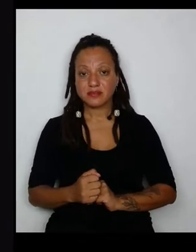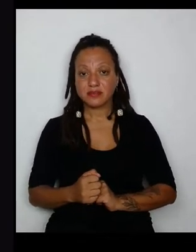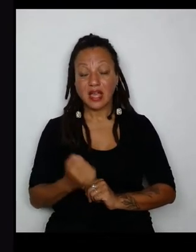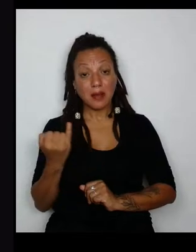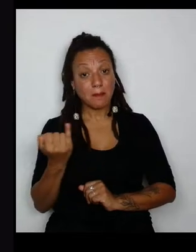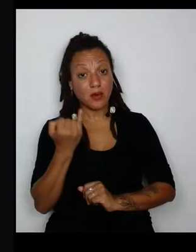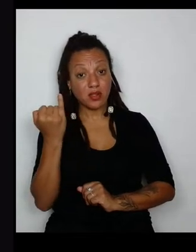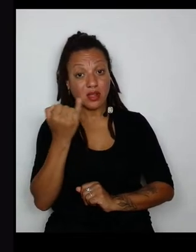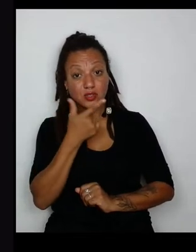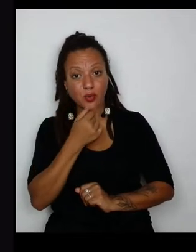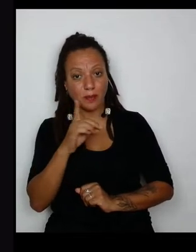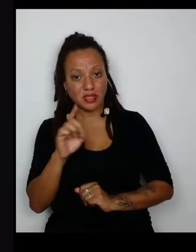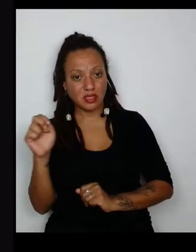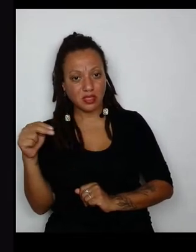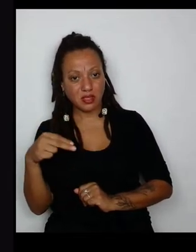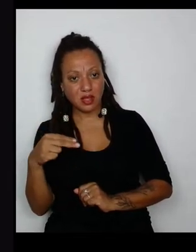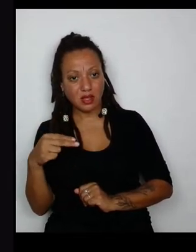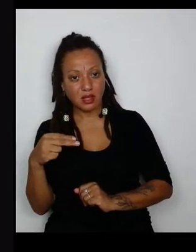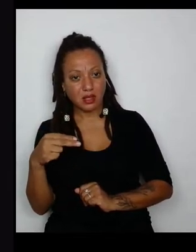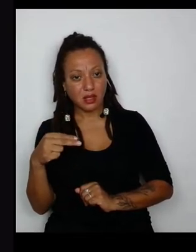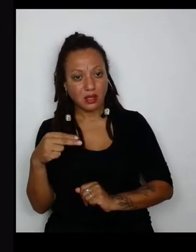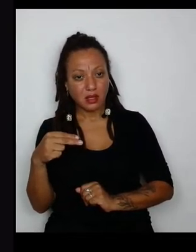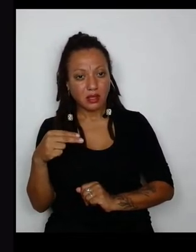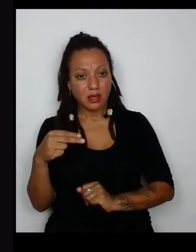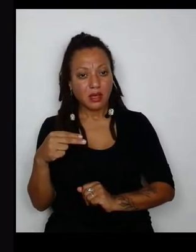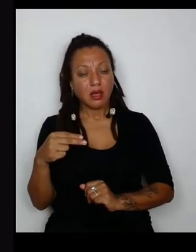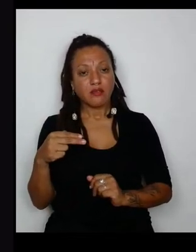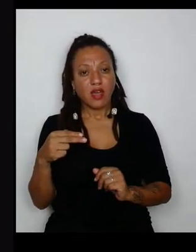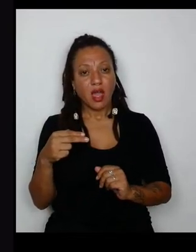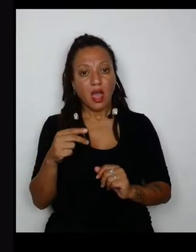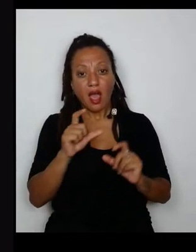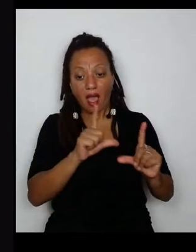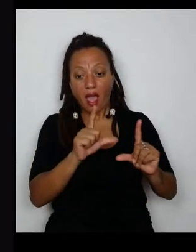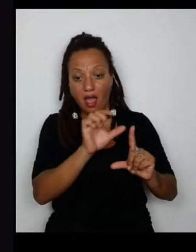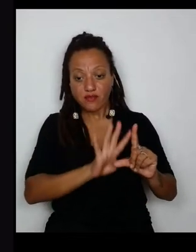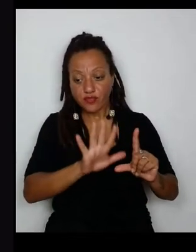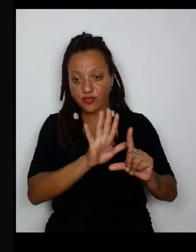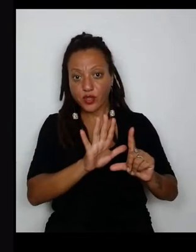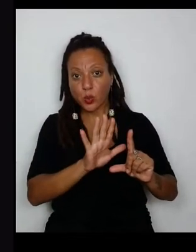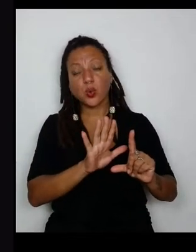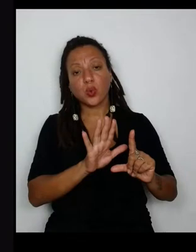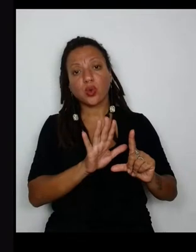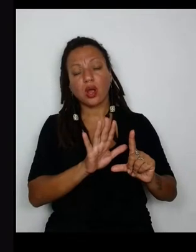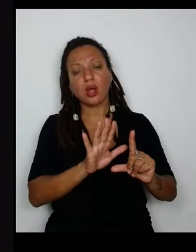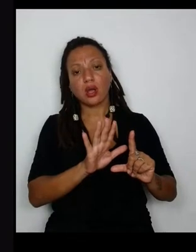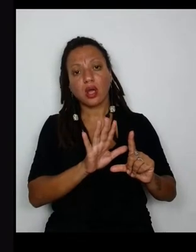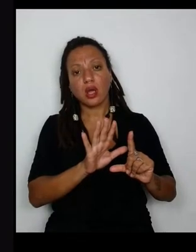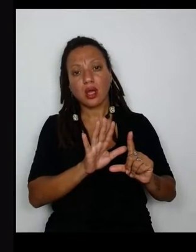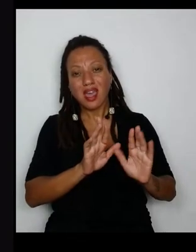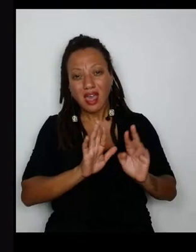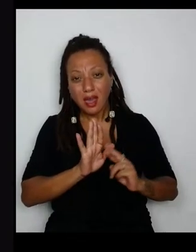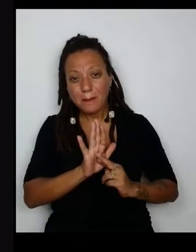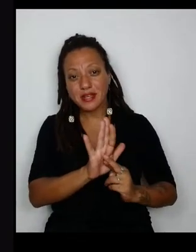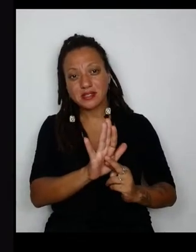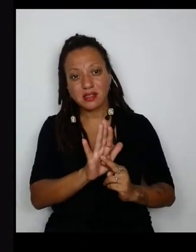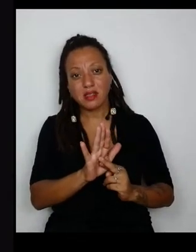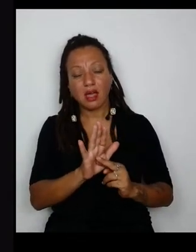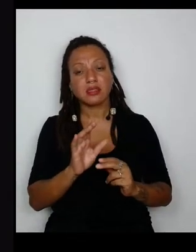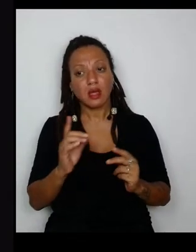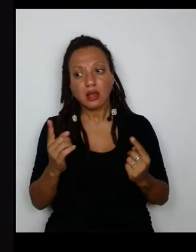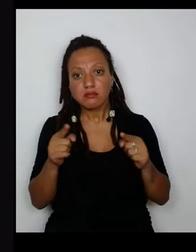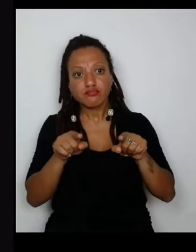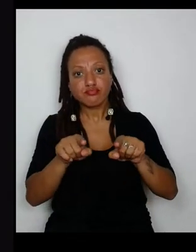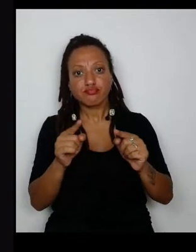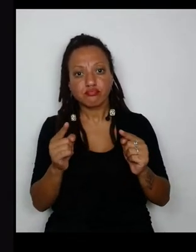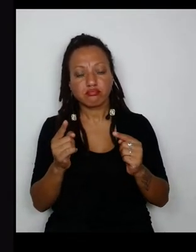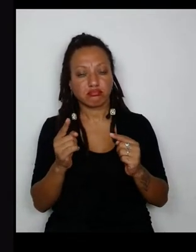in terms of the figures represented in gogan's work but unlike the vast majority of the pacific artists that i've spoke to dan